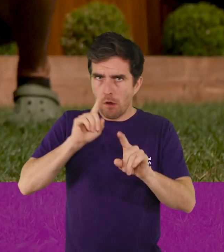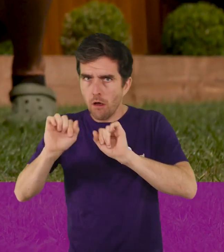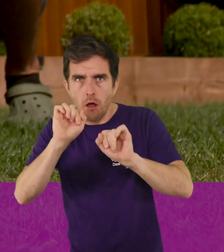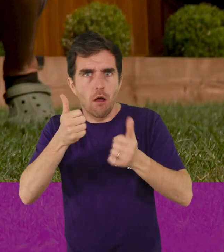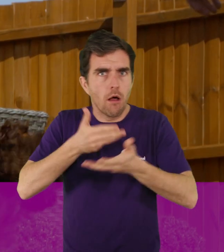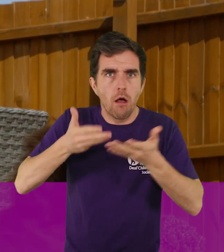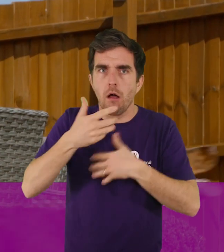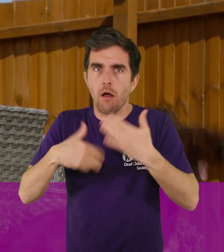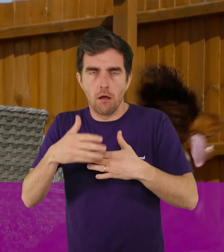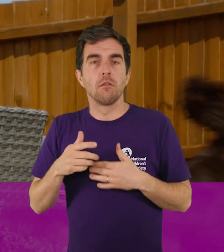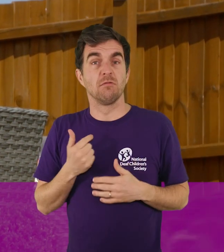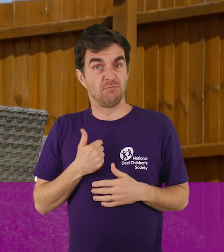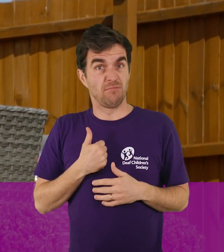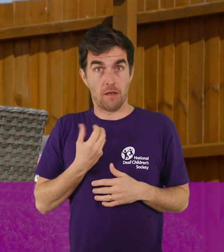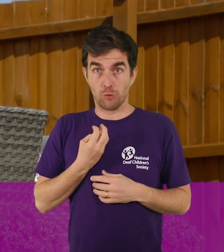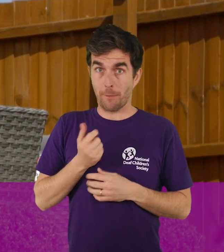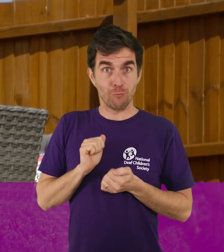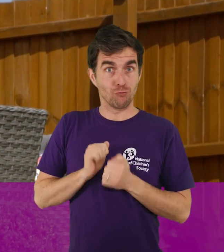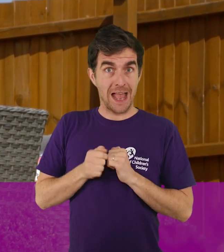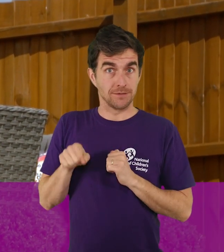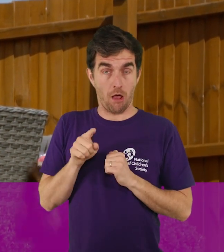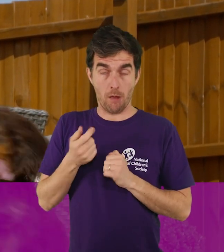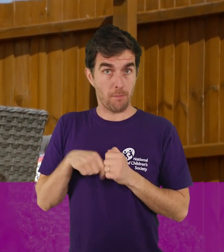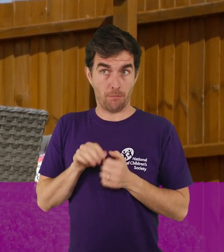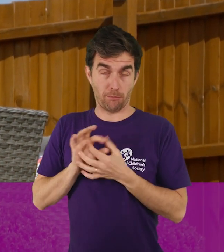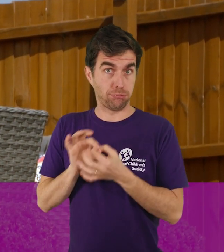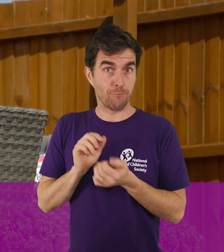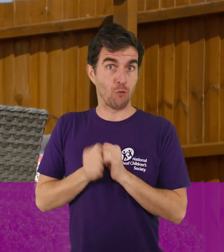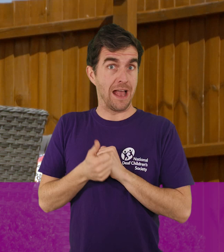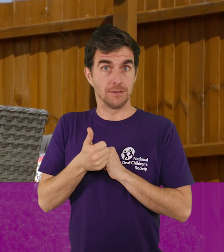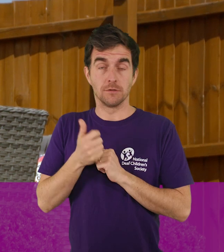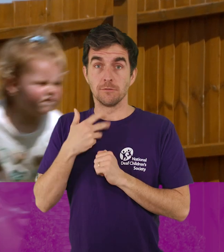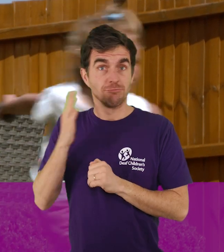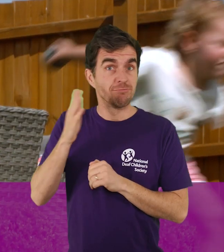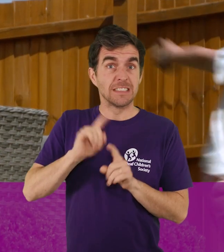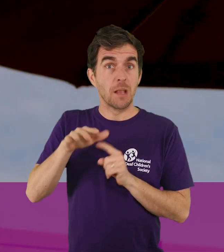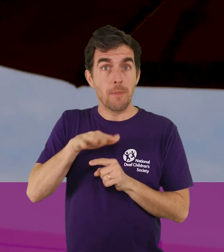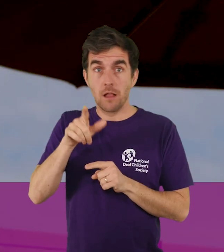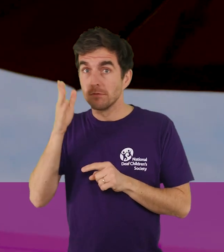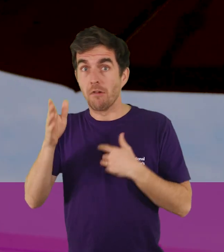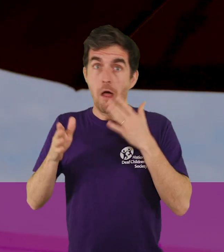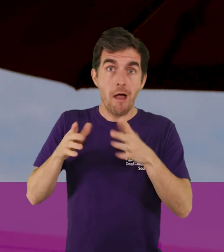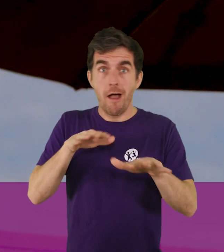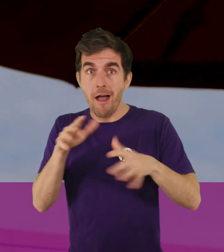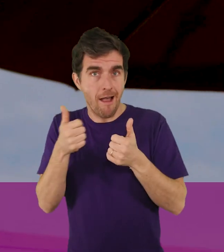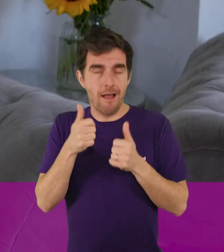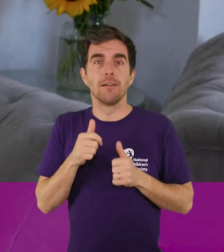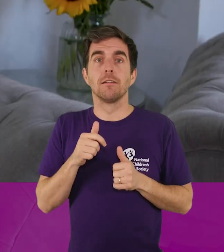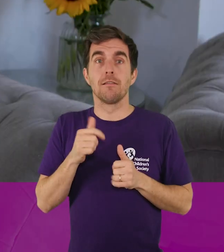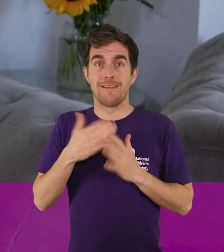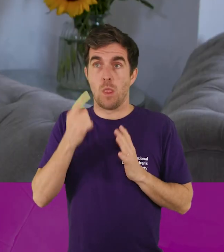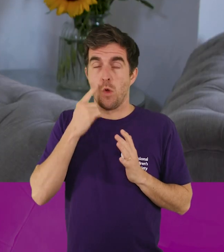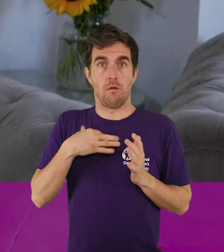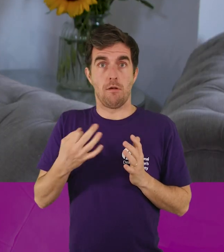parents going through the same things that you're going through. I had a couple of friendships out of them, and we get told regularly, like all the different places that they're going